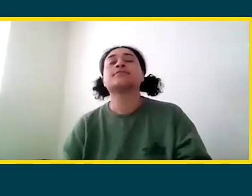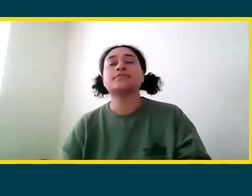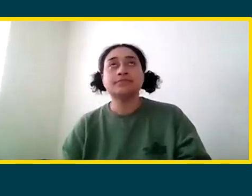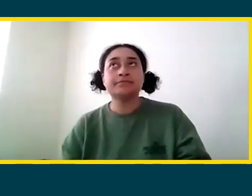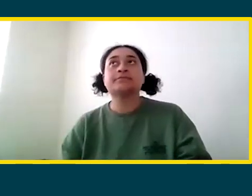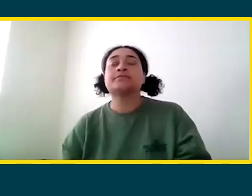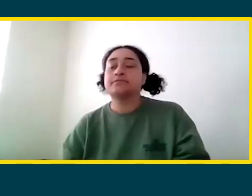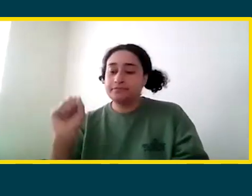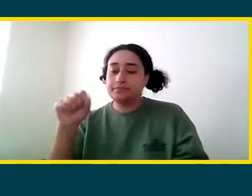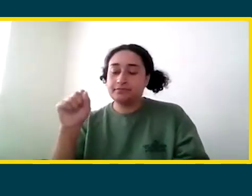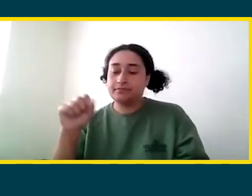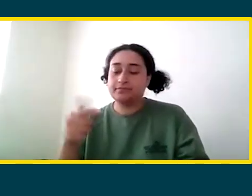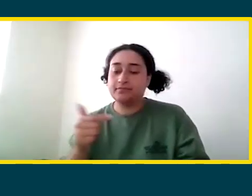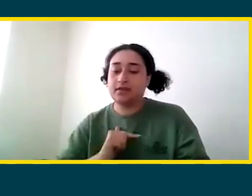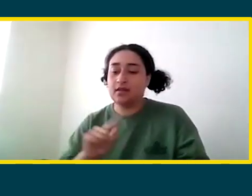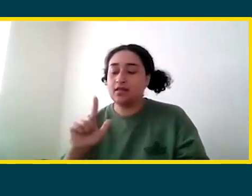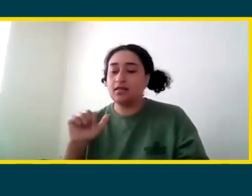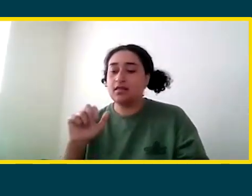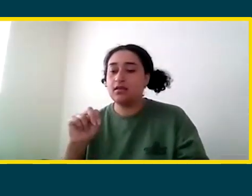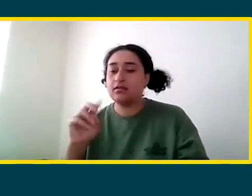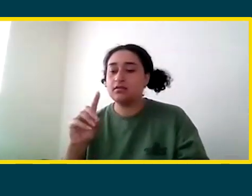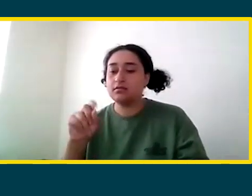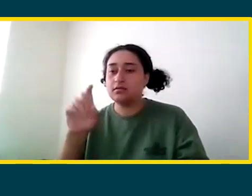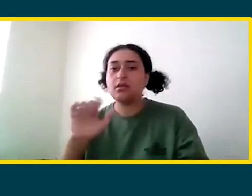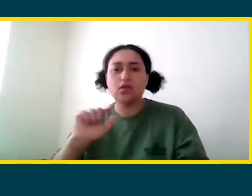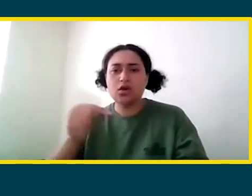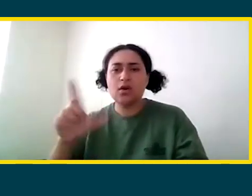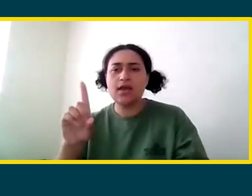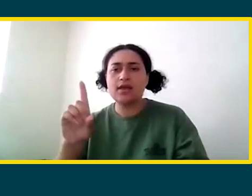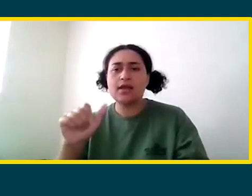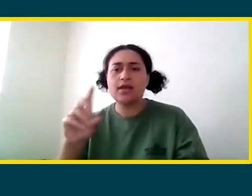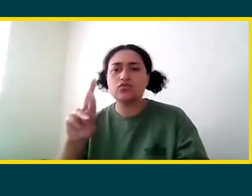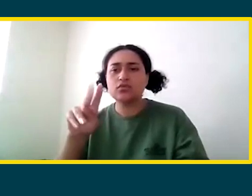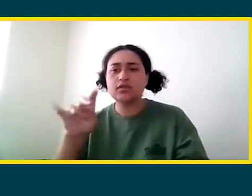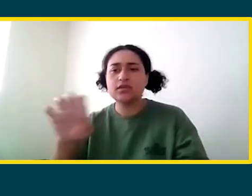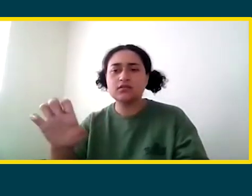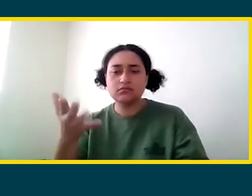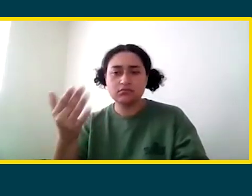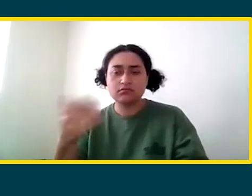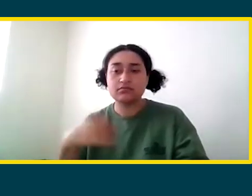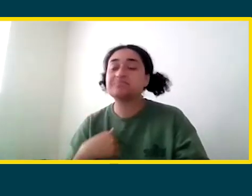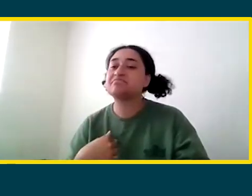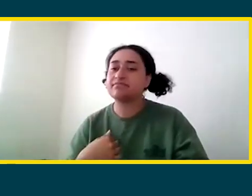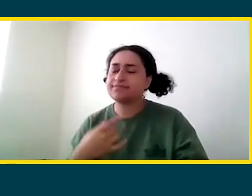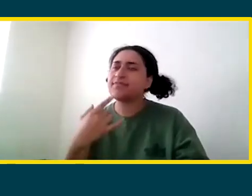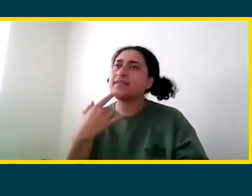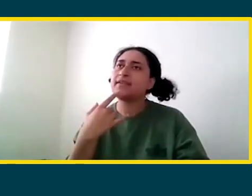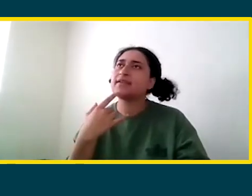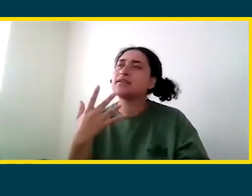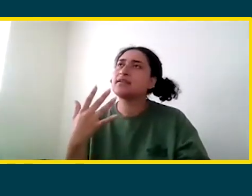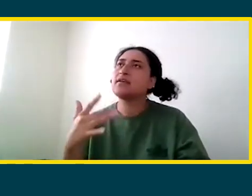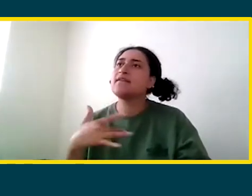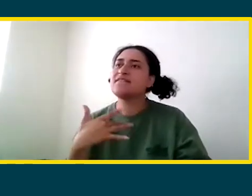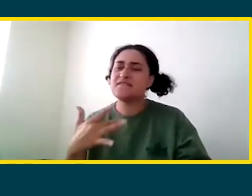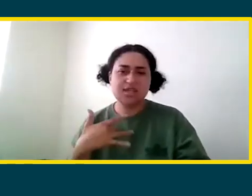Yeah. This is This is- Lindsay. oh. Go ahead, Adrian. I was just gonna say, this feels relative. I don't know. Everything